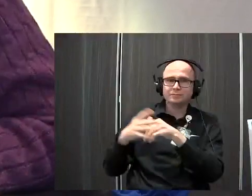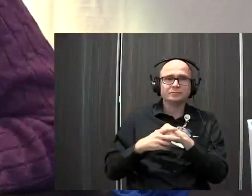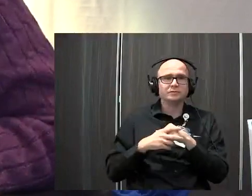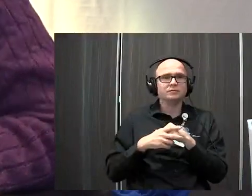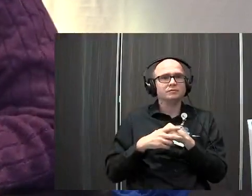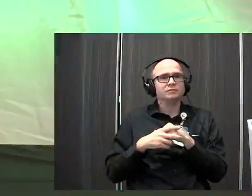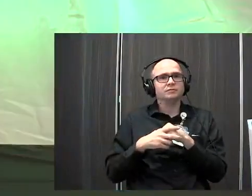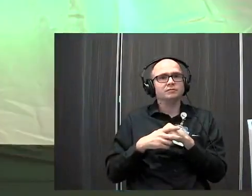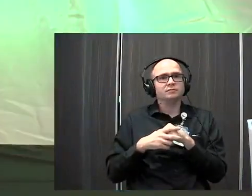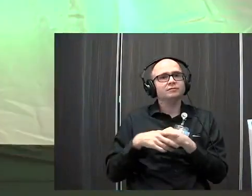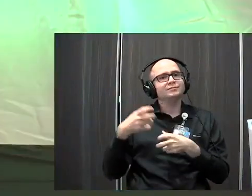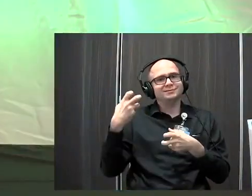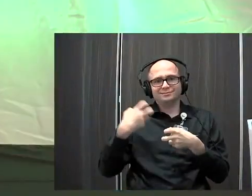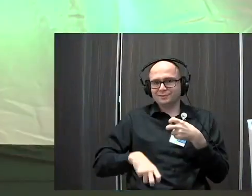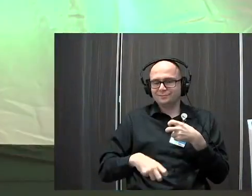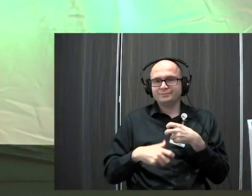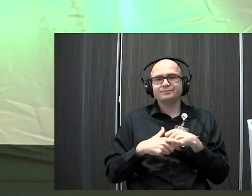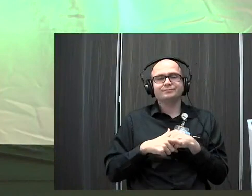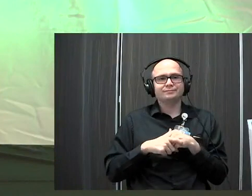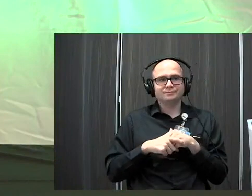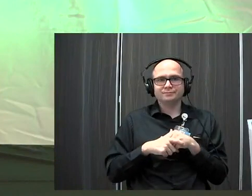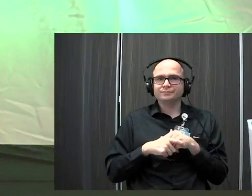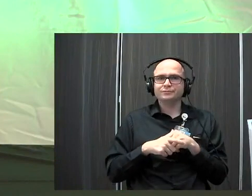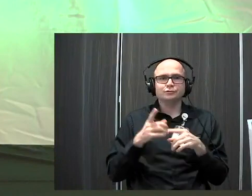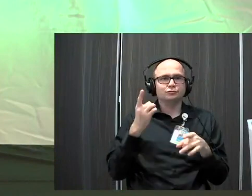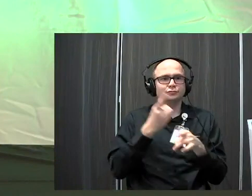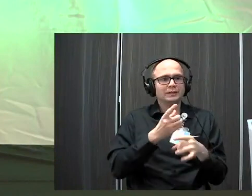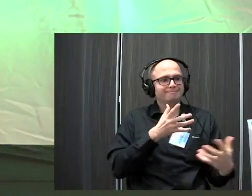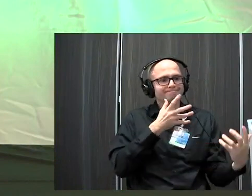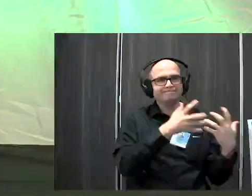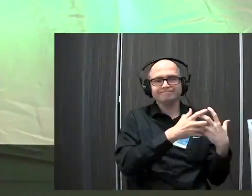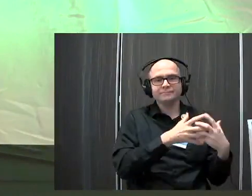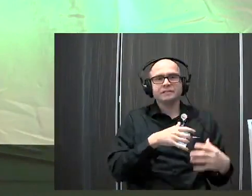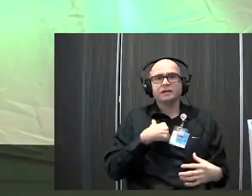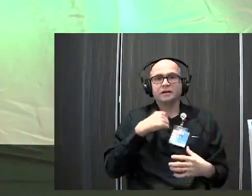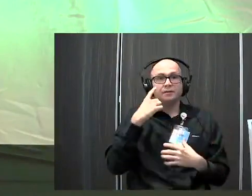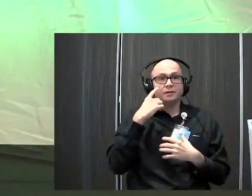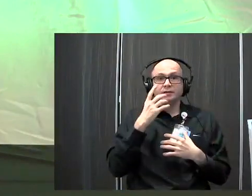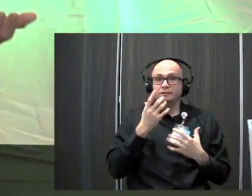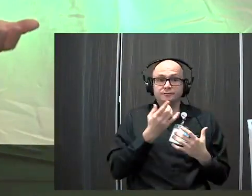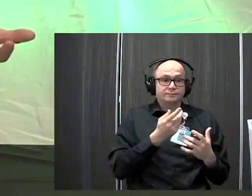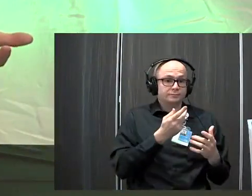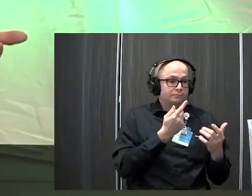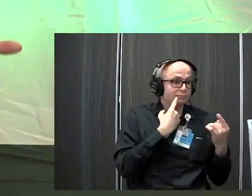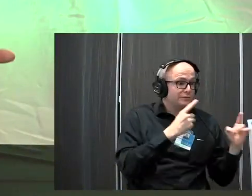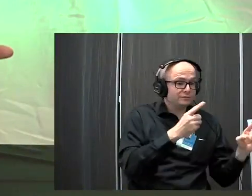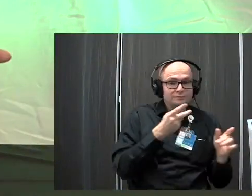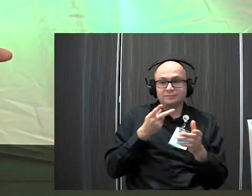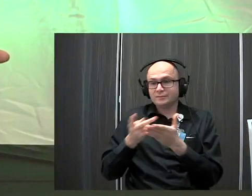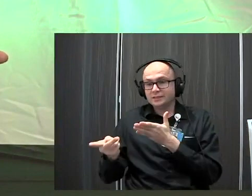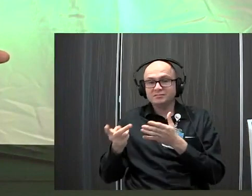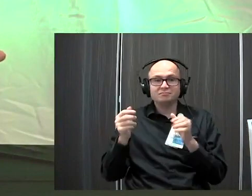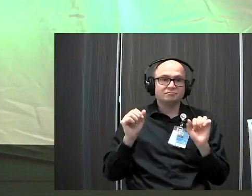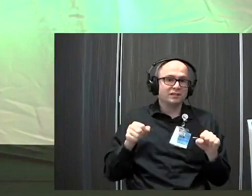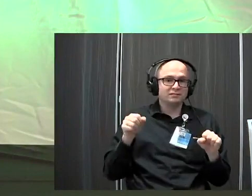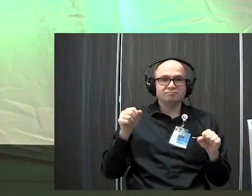It's really hard to figure out the right placement. And I think it's okay if there's some trial and error. Your kids are really unique